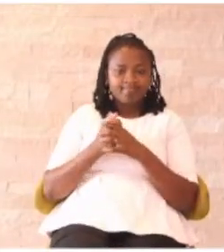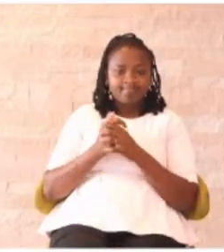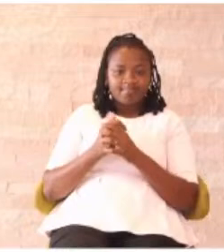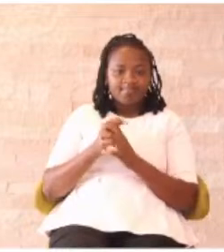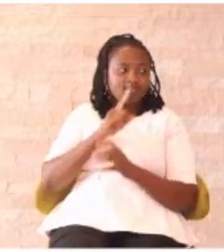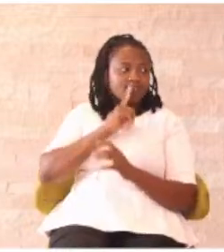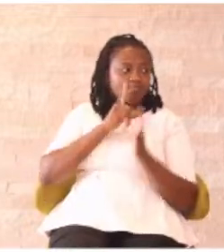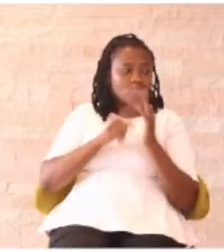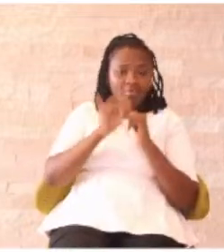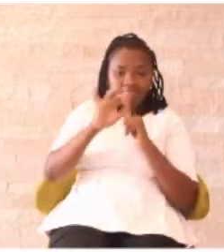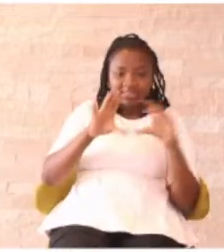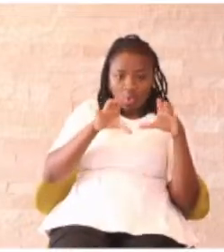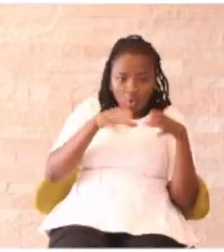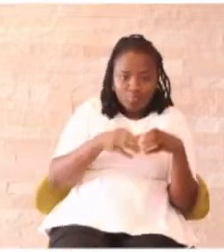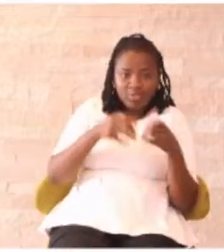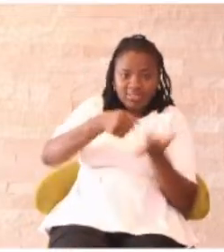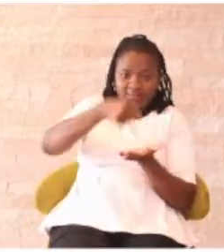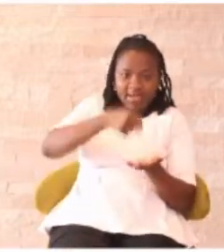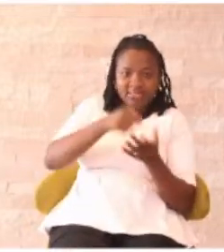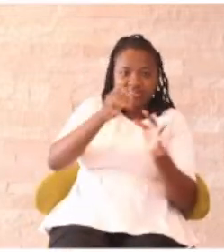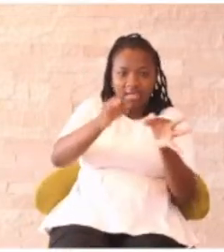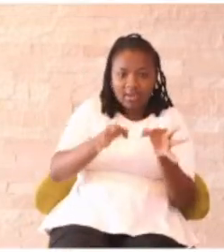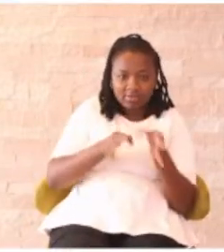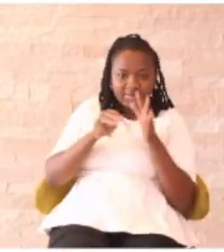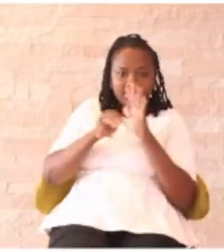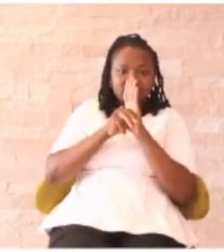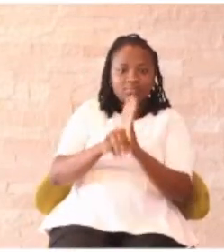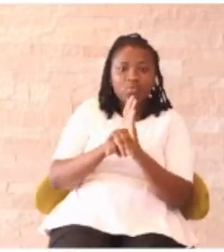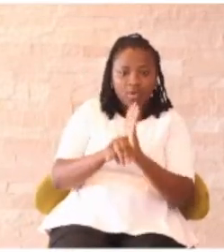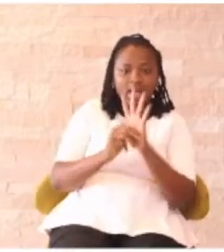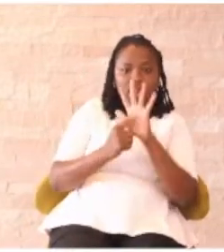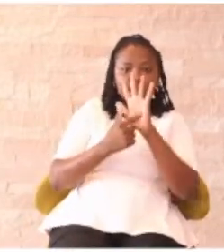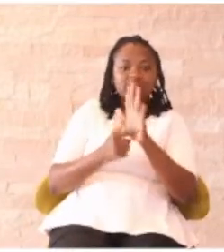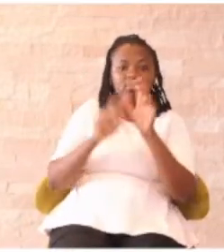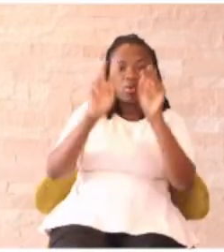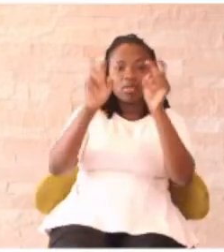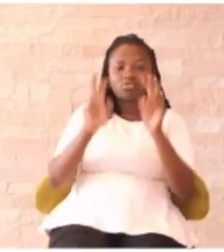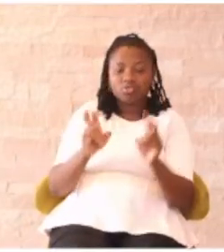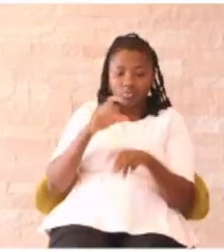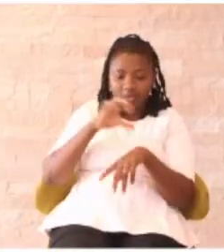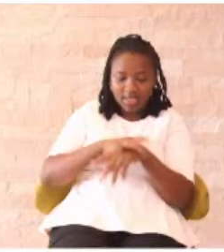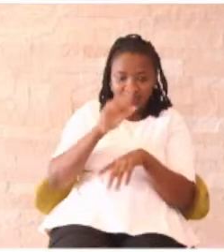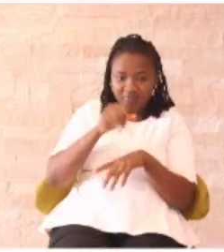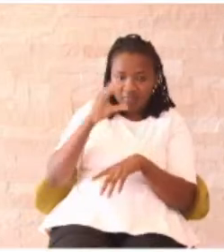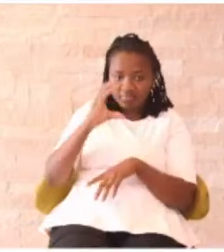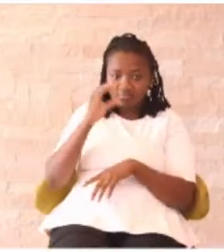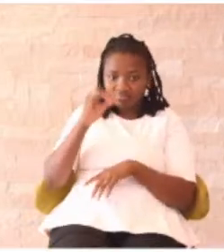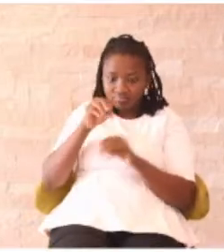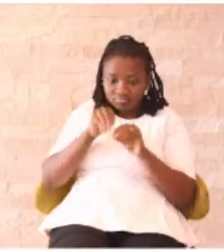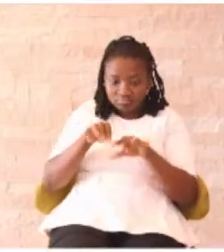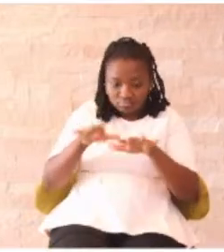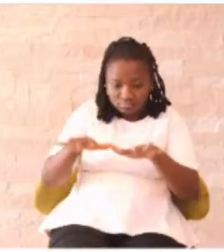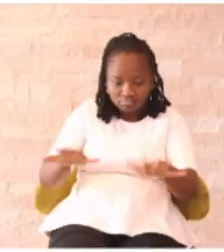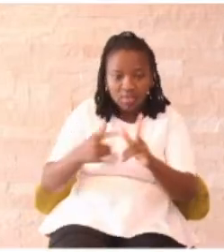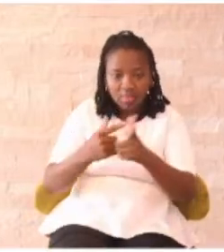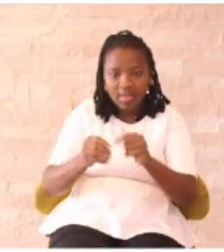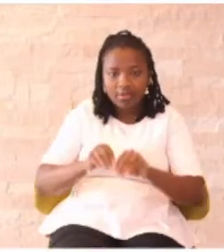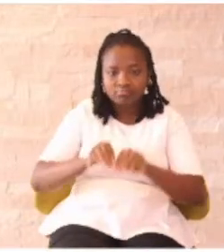budget accountability model. So issues come from the grassroots, from the civic education. They are now pushed to the sub-county